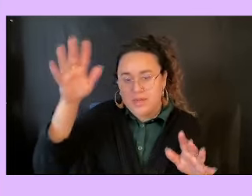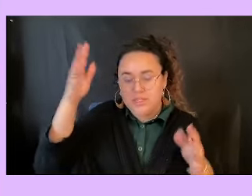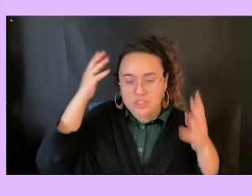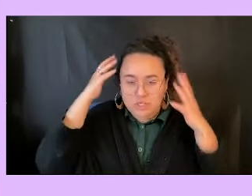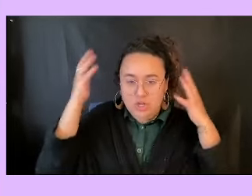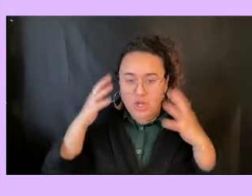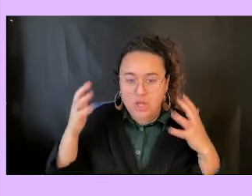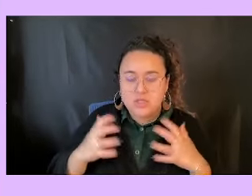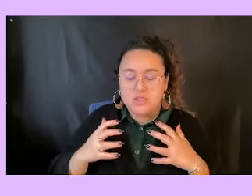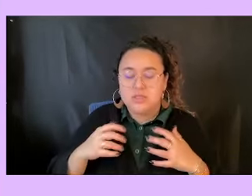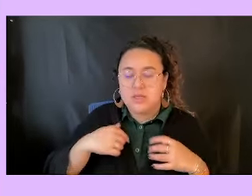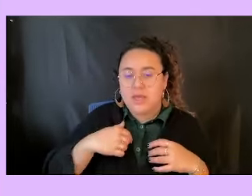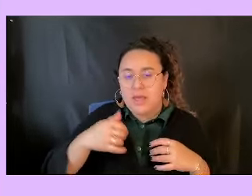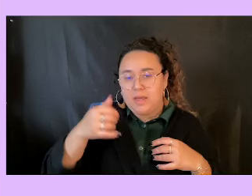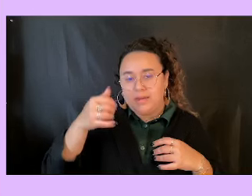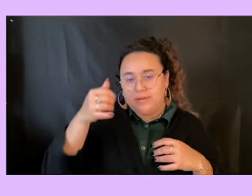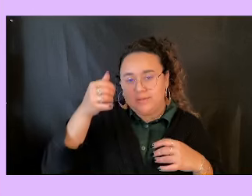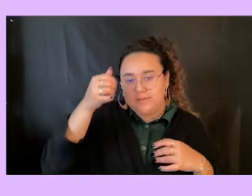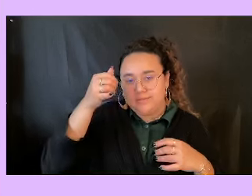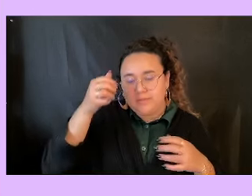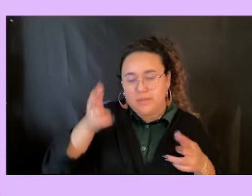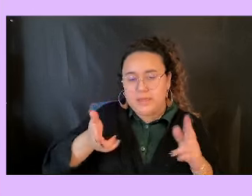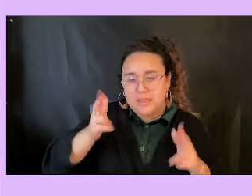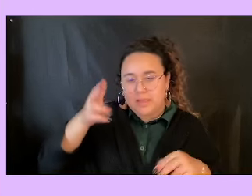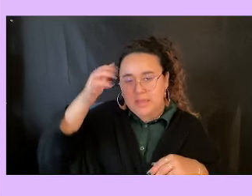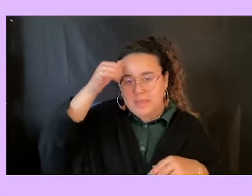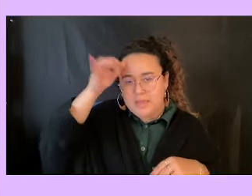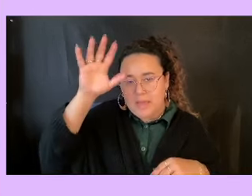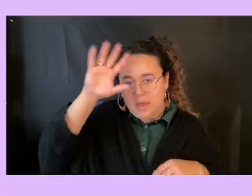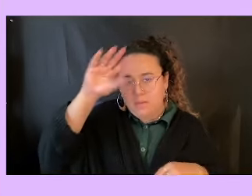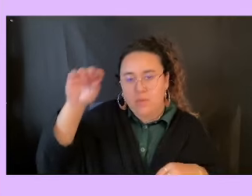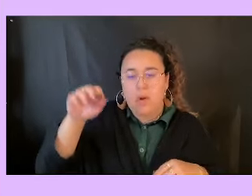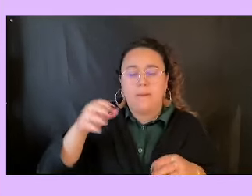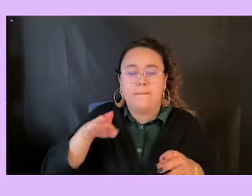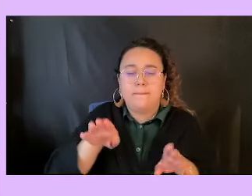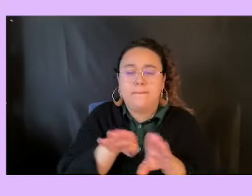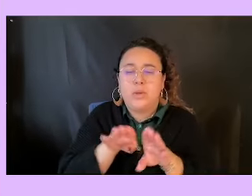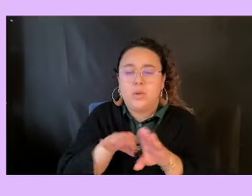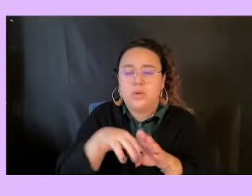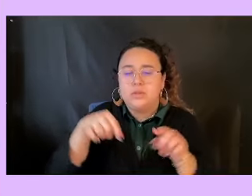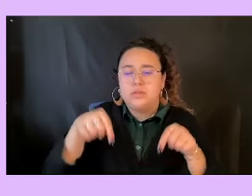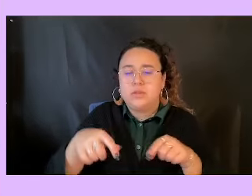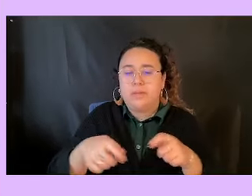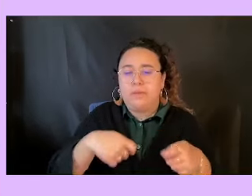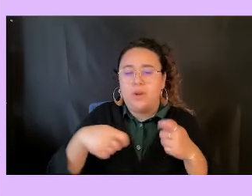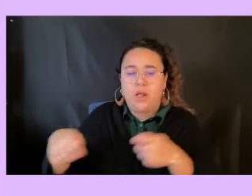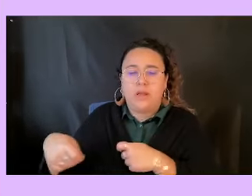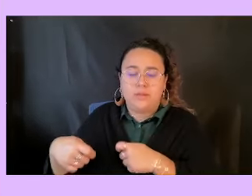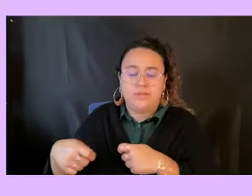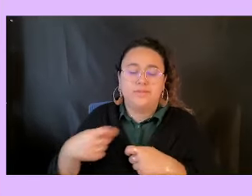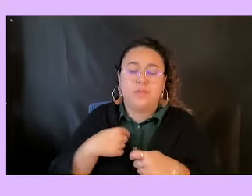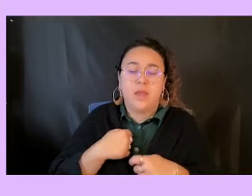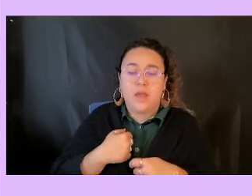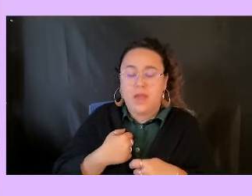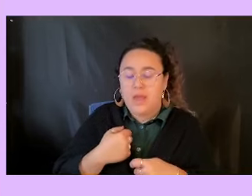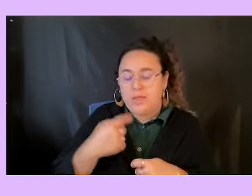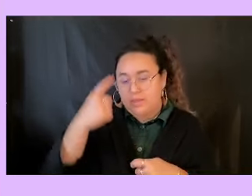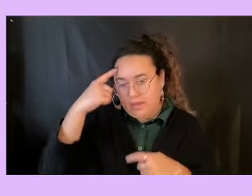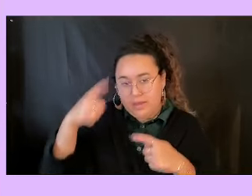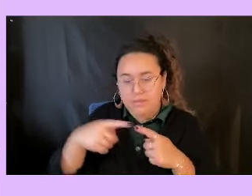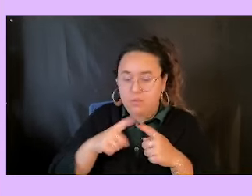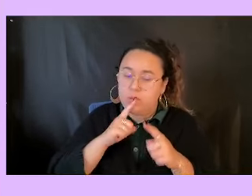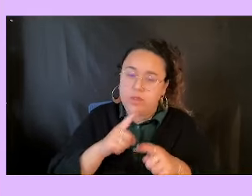cowboy boots. And I'm just thinking about, I really appreciate starting in on bright spots,